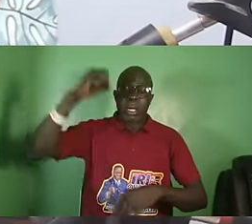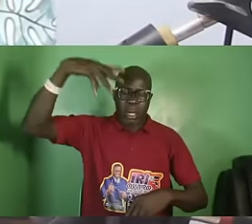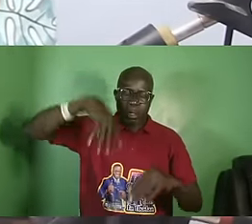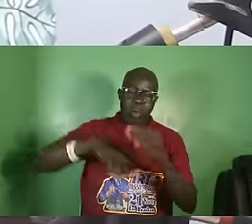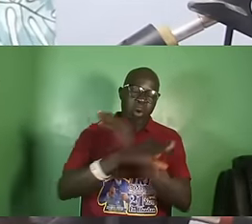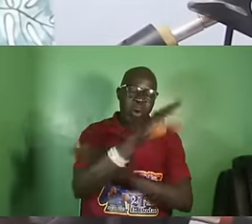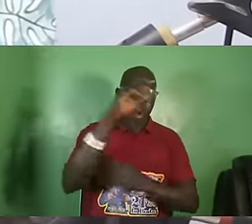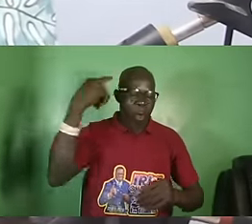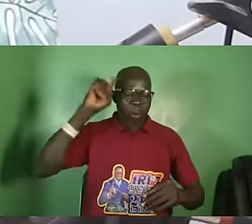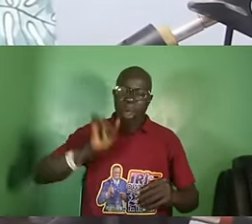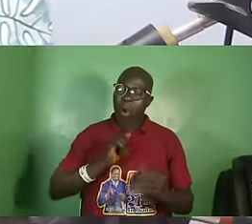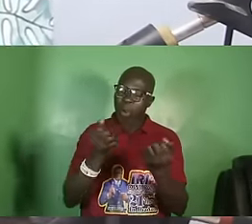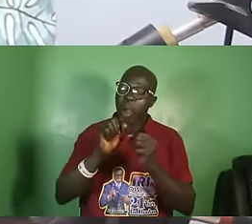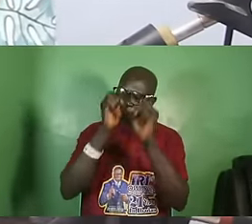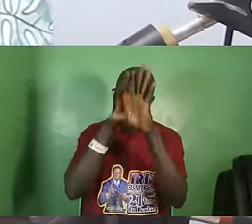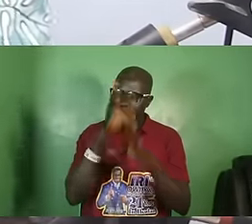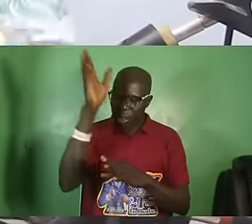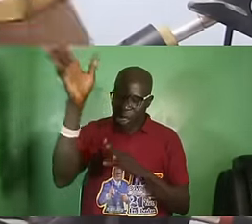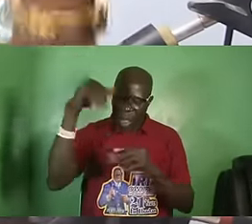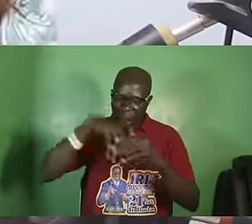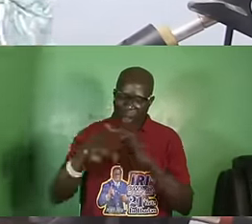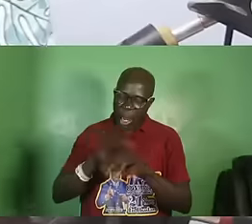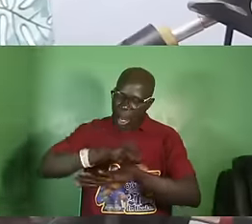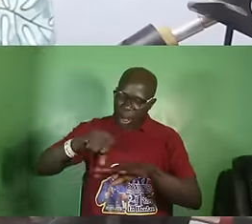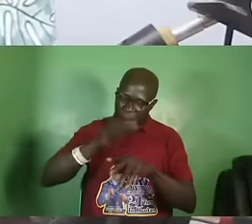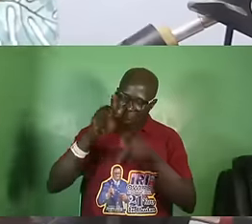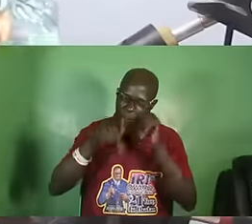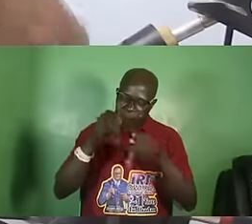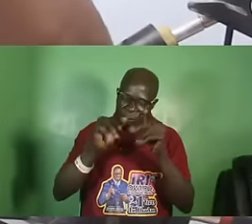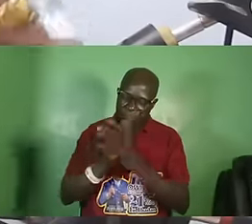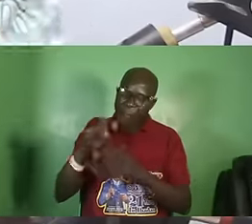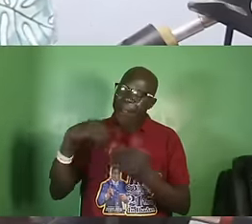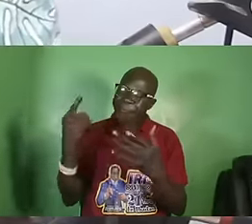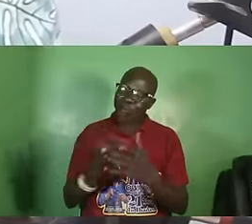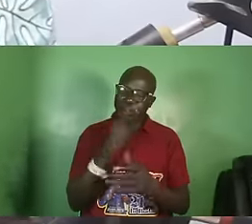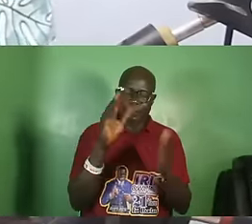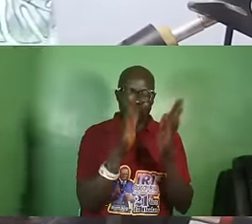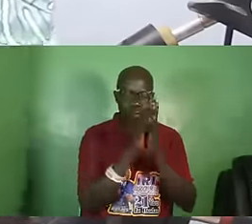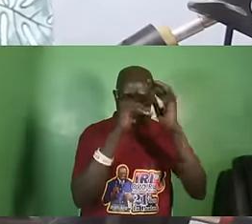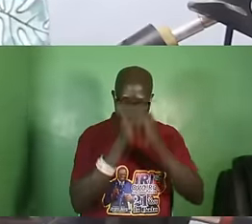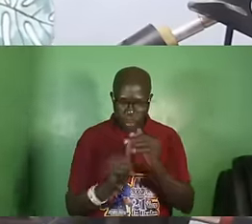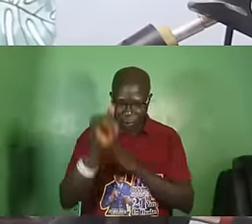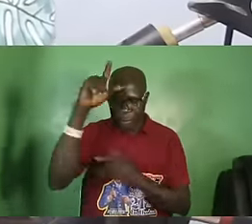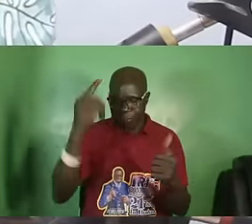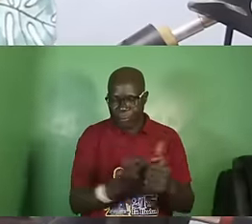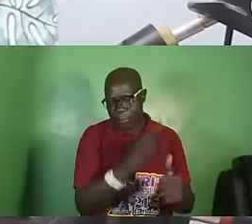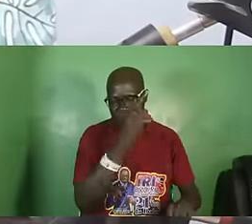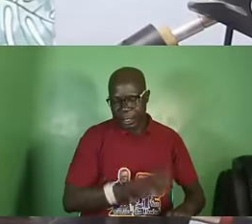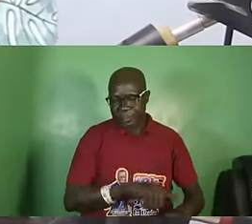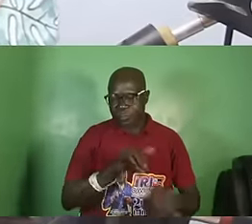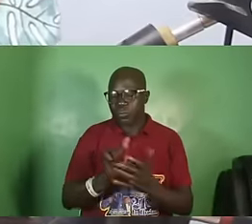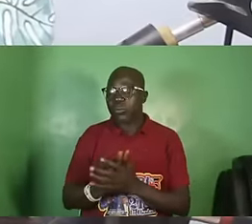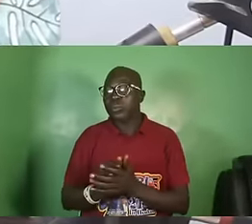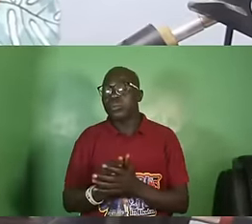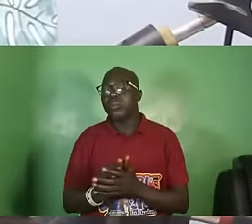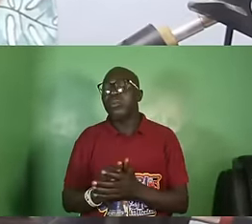By grace of God. God bless him. I want to come and bless the place. I will anoint the people. Mako just in bed. The first thing worship there. For the first time. Mako